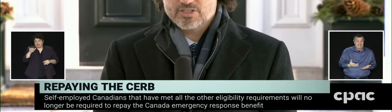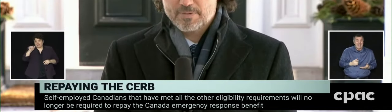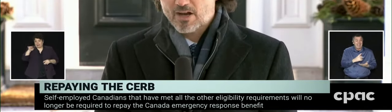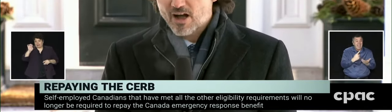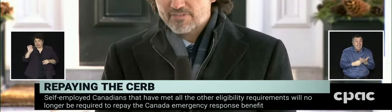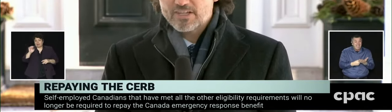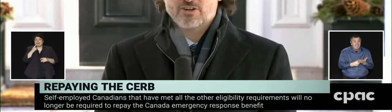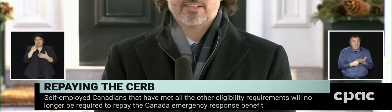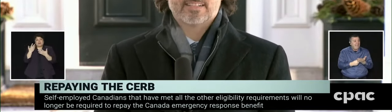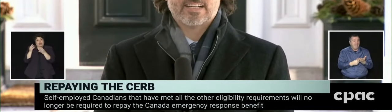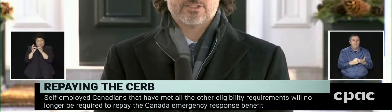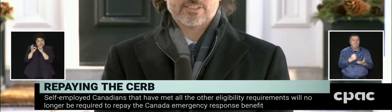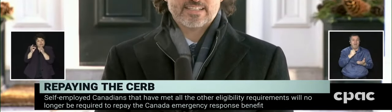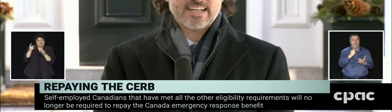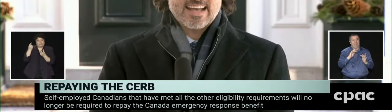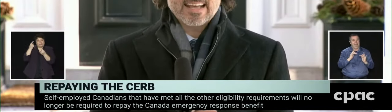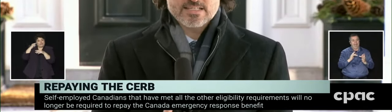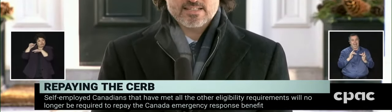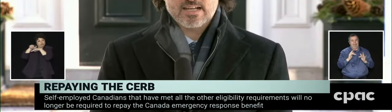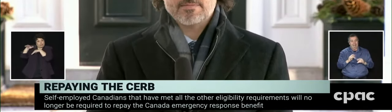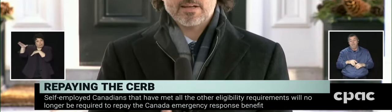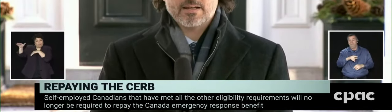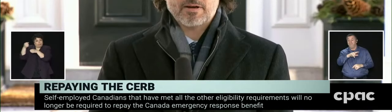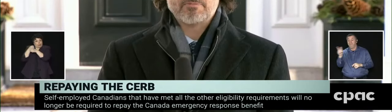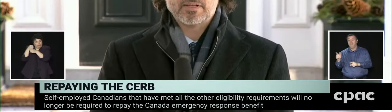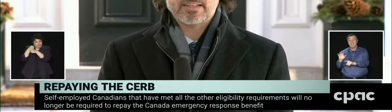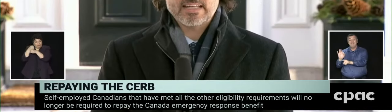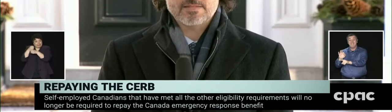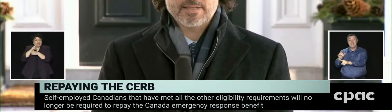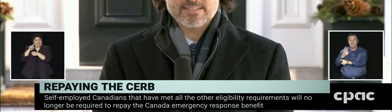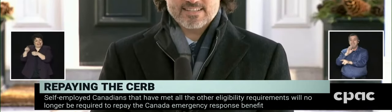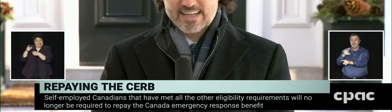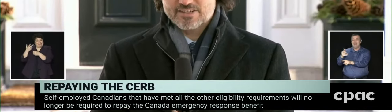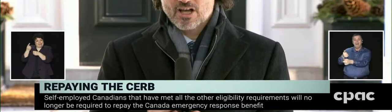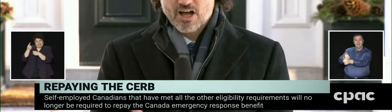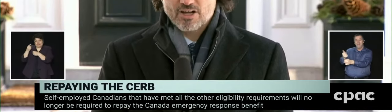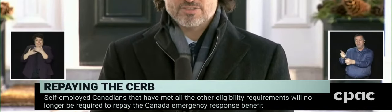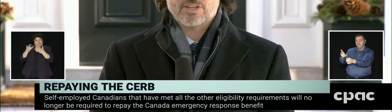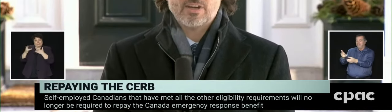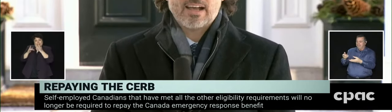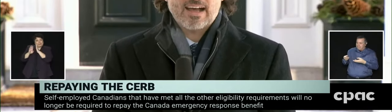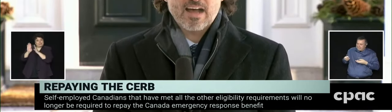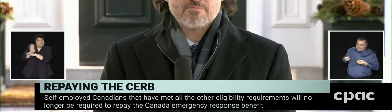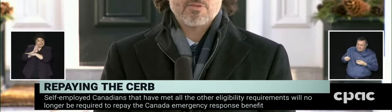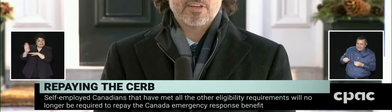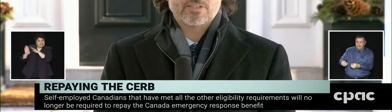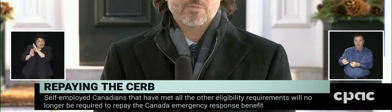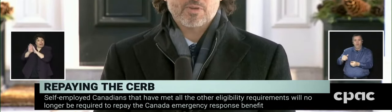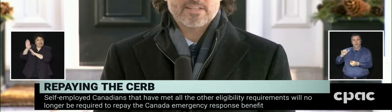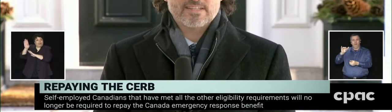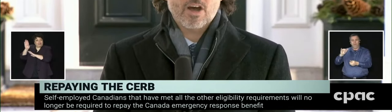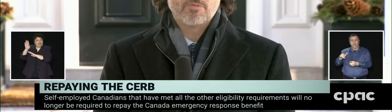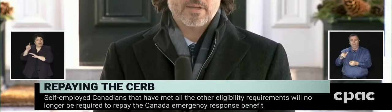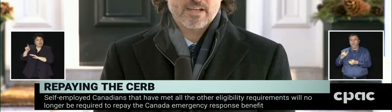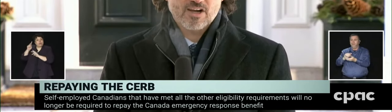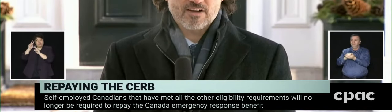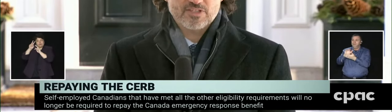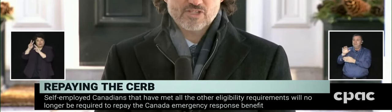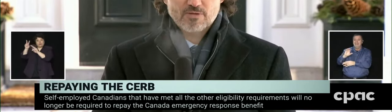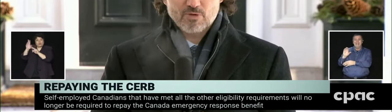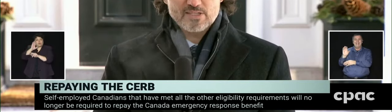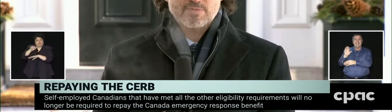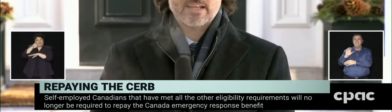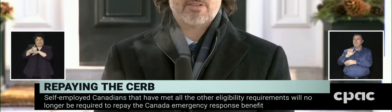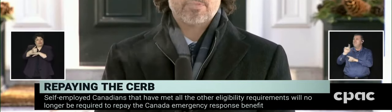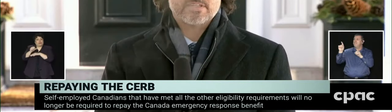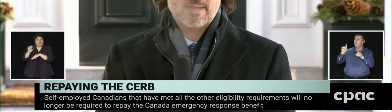costs of shipping coffee across the country and his excitement about building his business and also moving towards opening a coffee